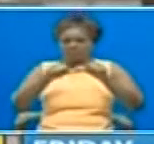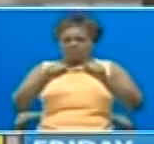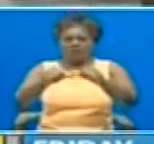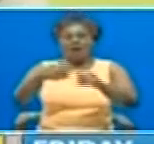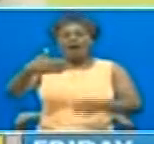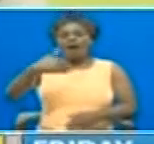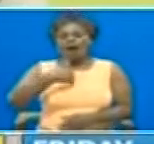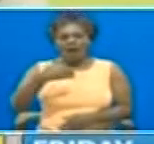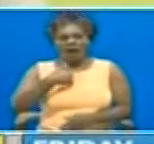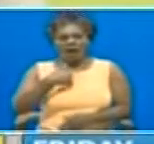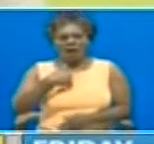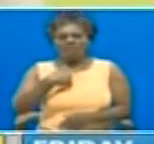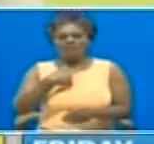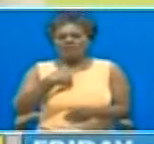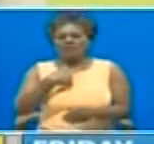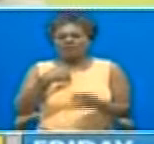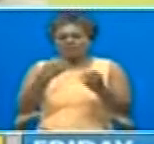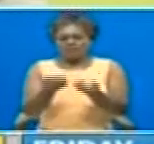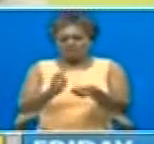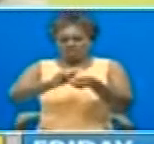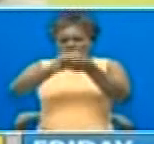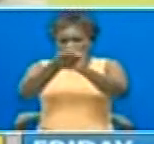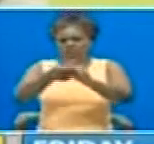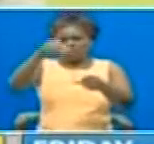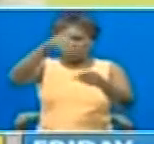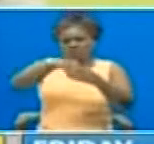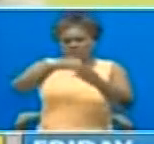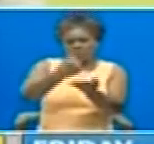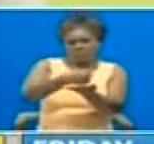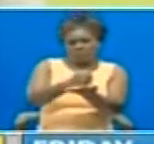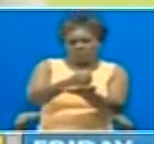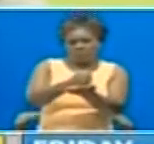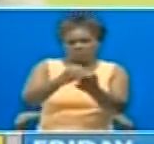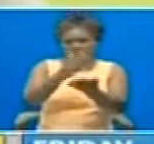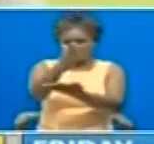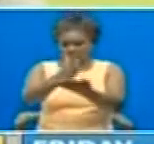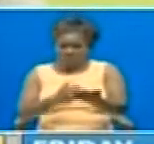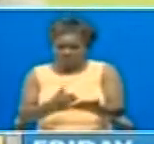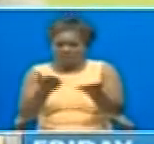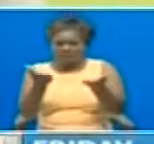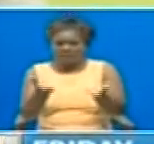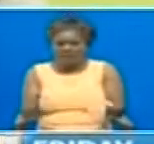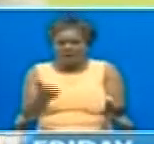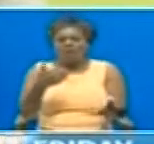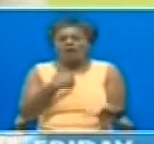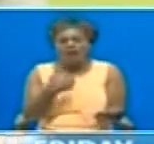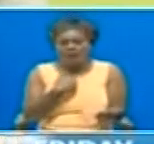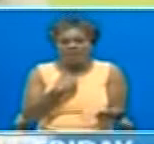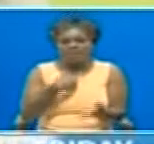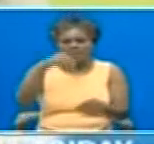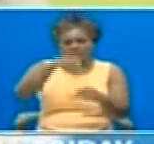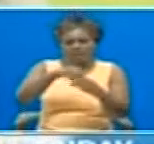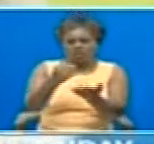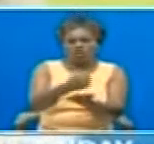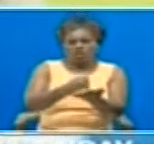have reinstituted the internal audit department, which is now not just internal audit,